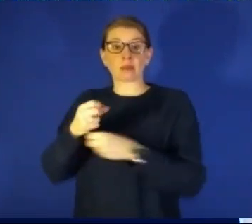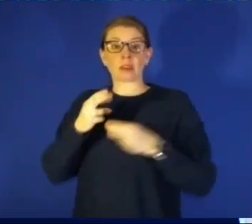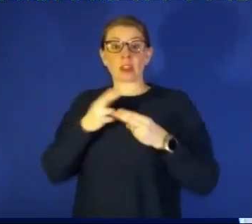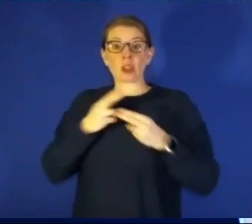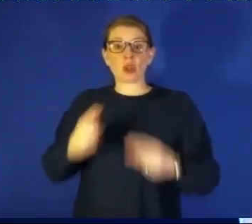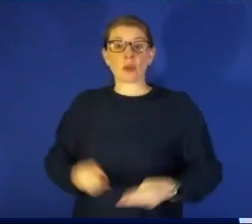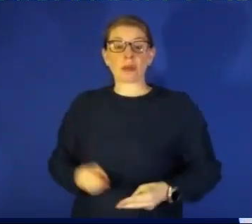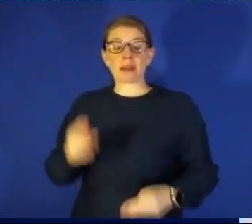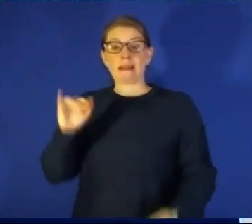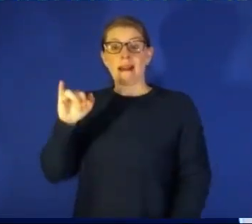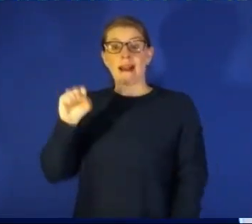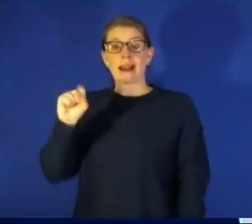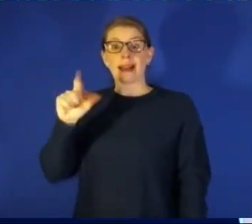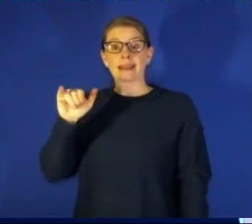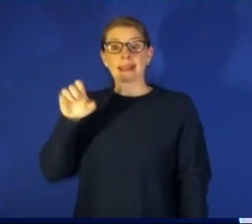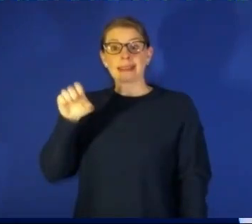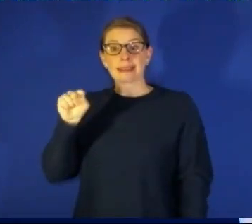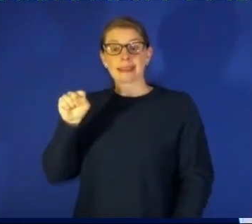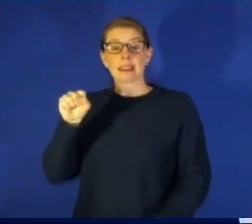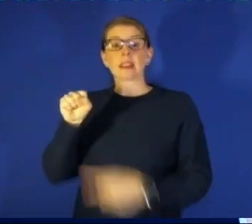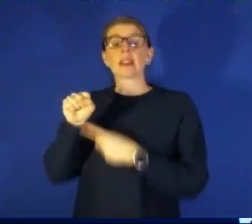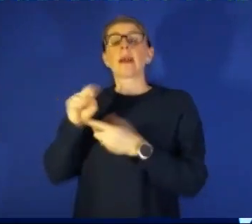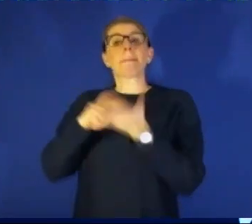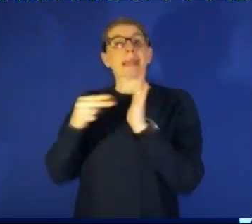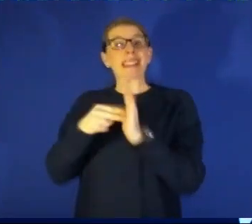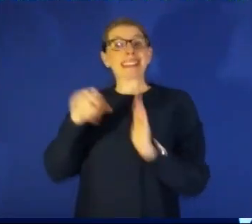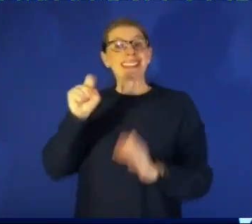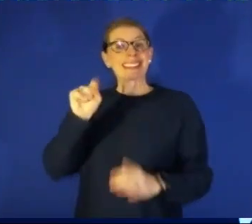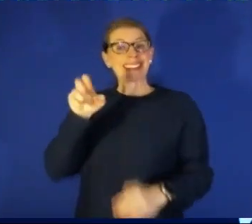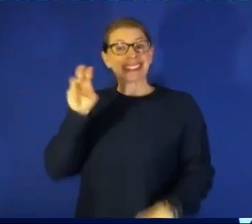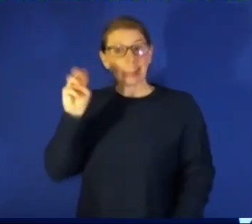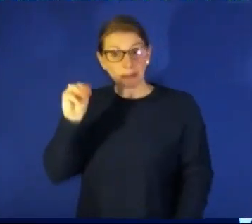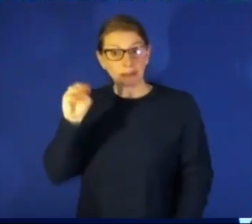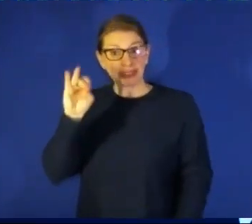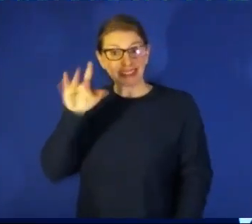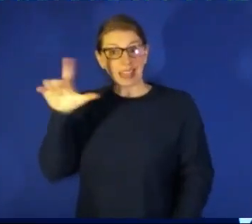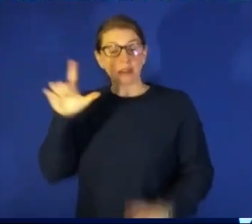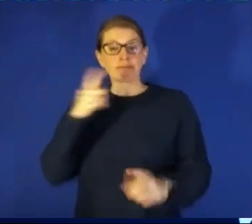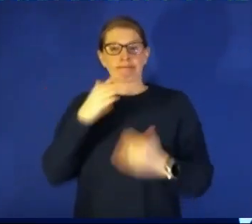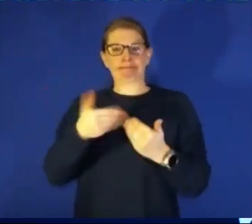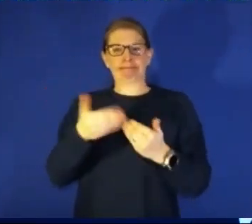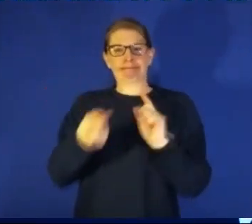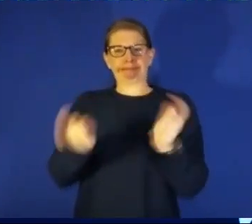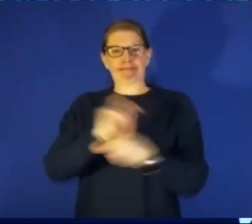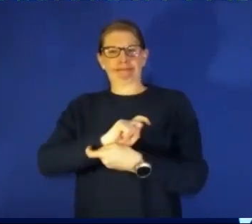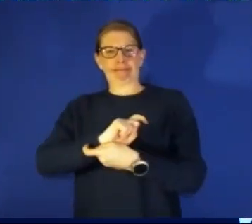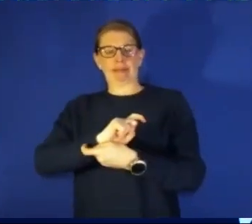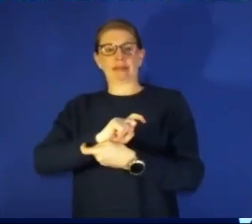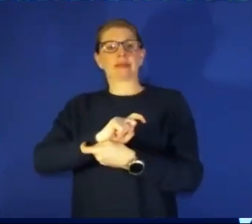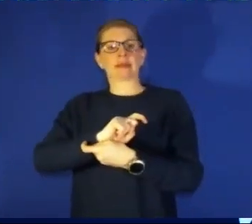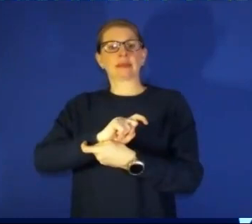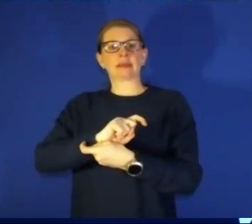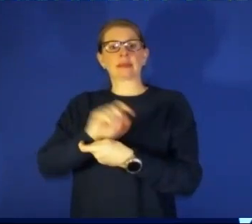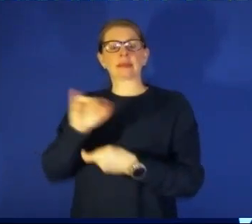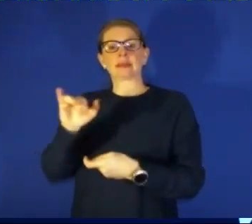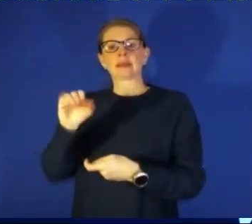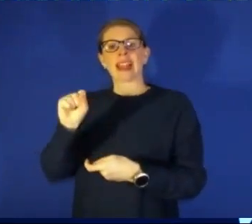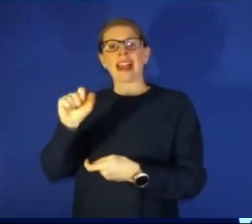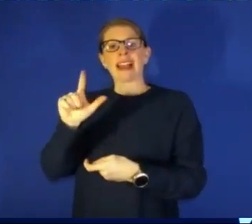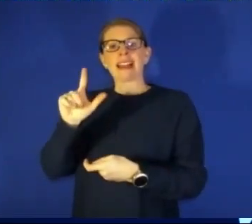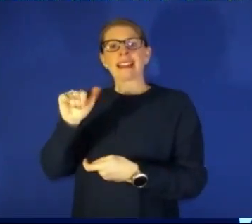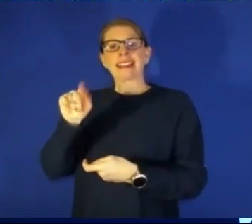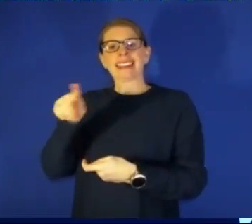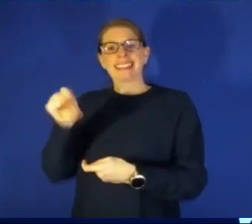one example now of stem cells that have been reasonably easily converted into islet cells that are producing